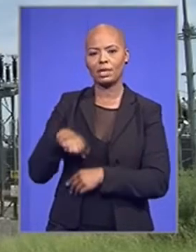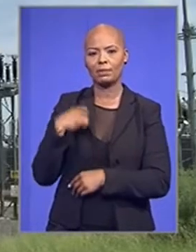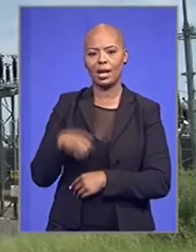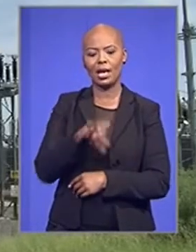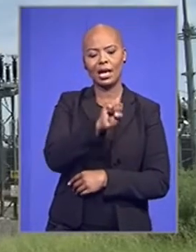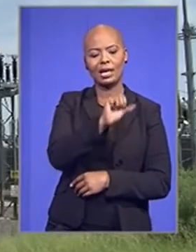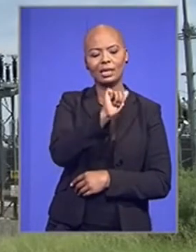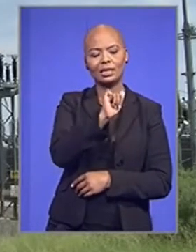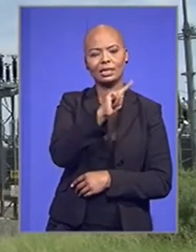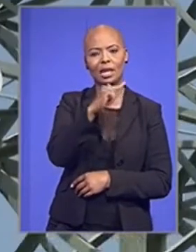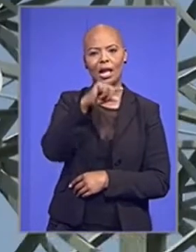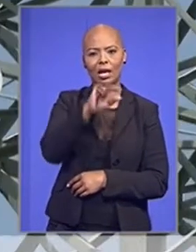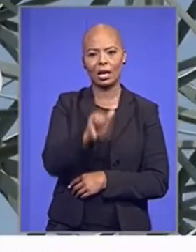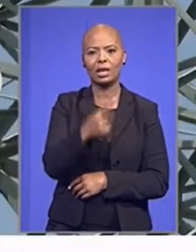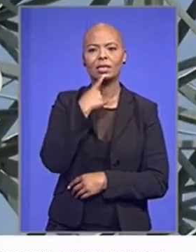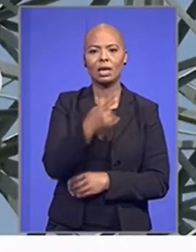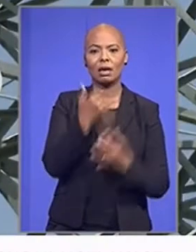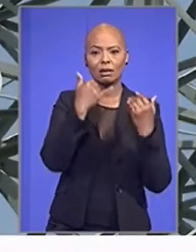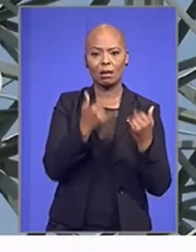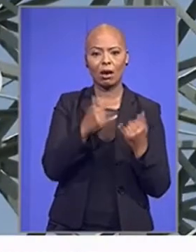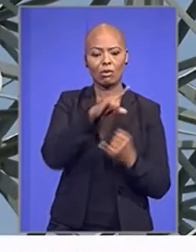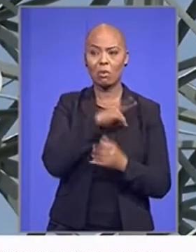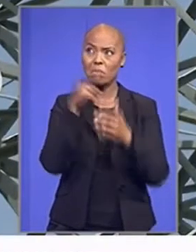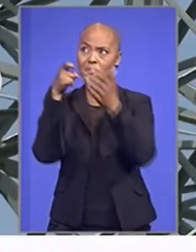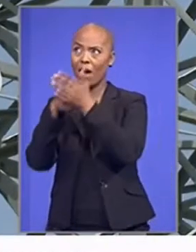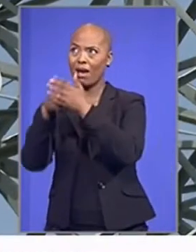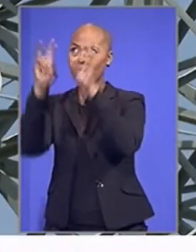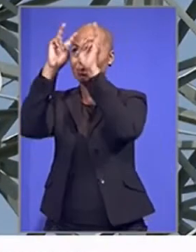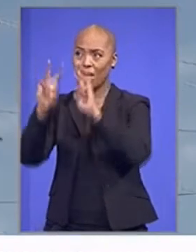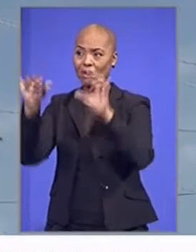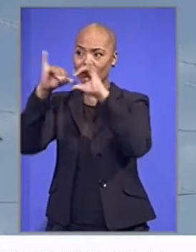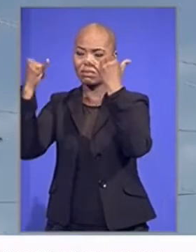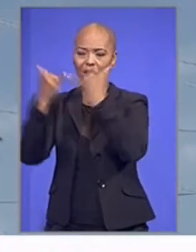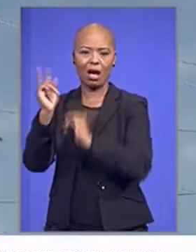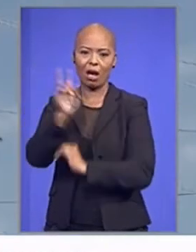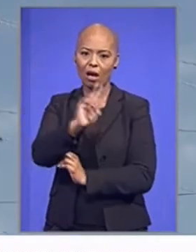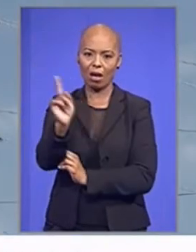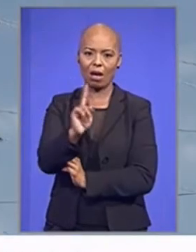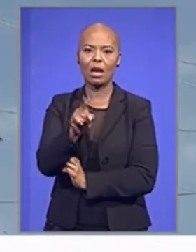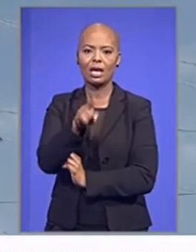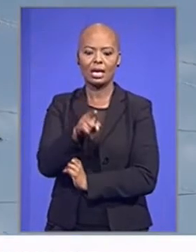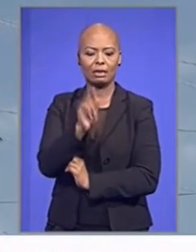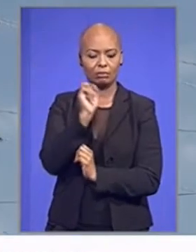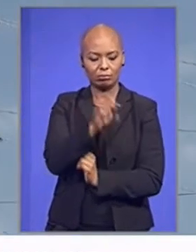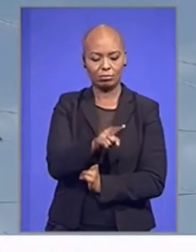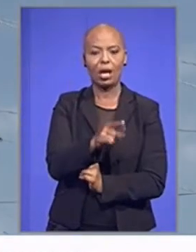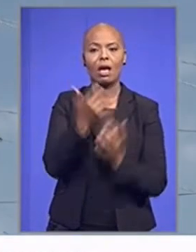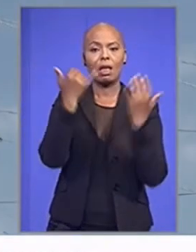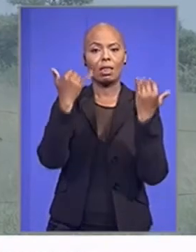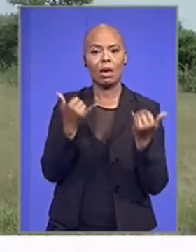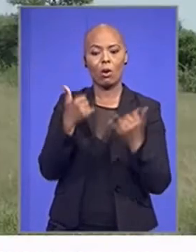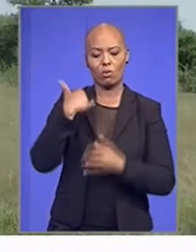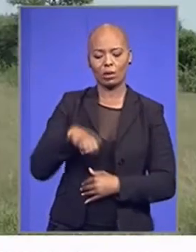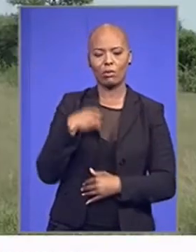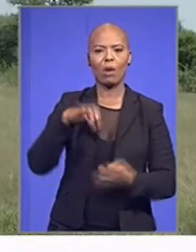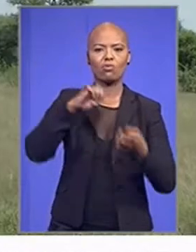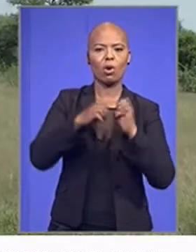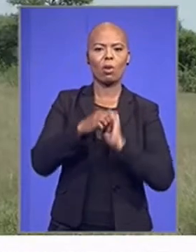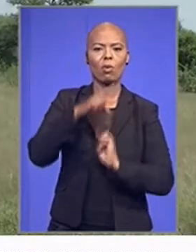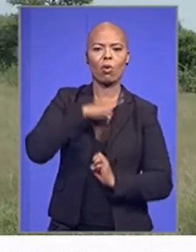hore dihwai di se hlole di reka motlakase ho Eskom. Sena se etsahala nakong eo ba bang ba bomasepala ba tobaneng le mathata